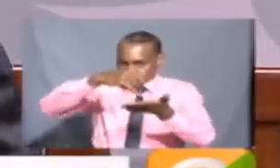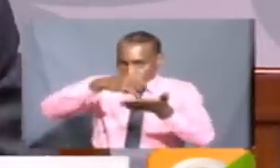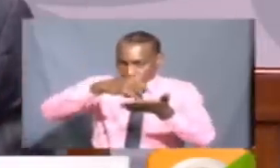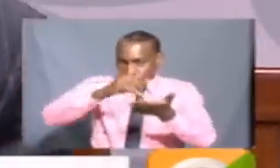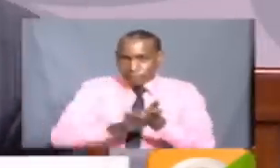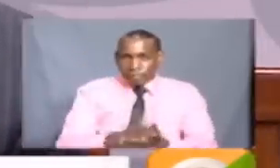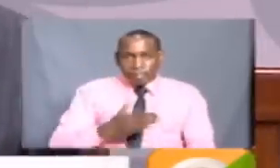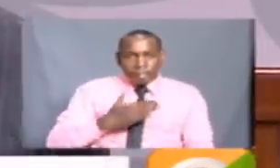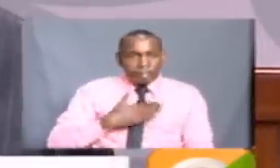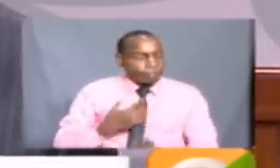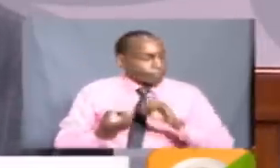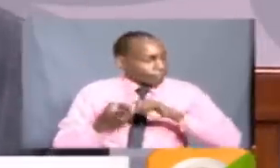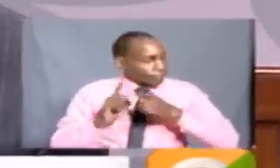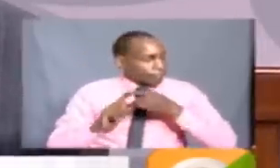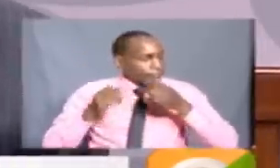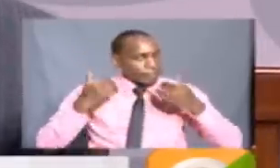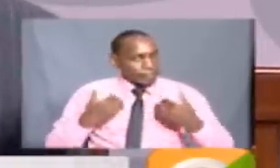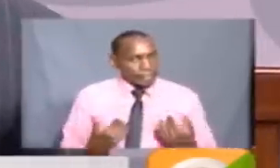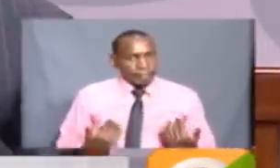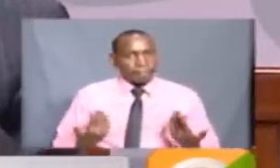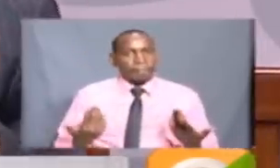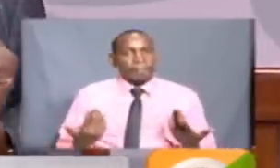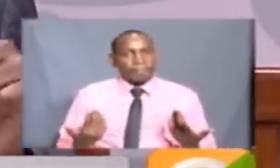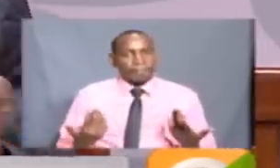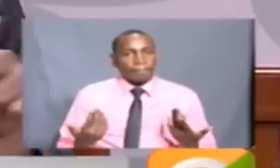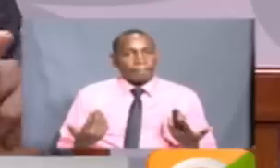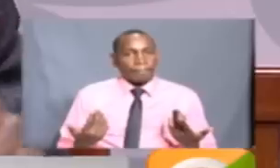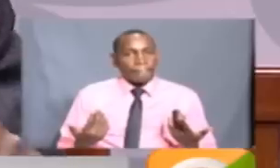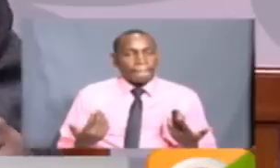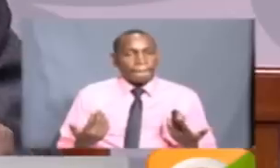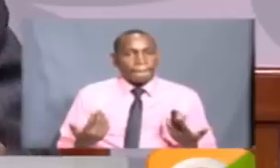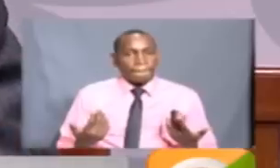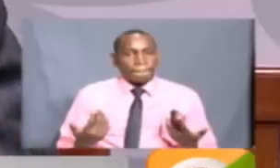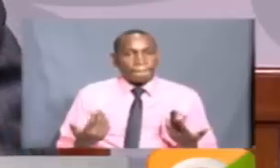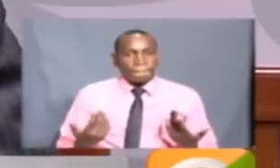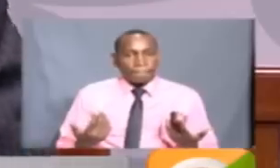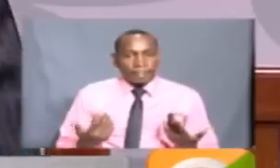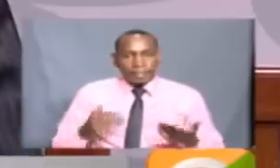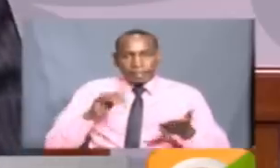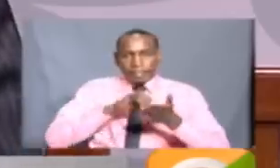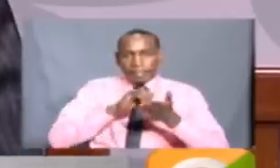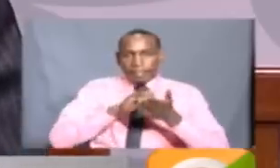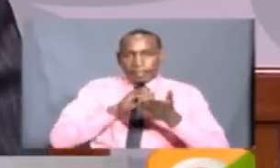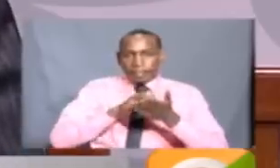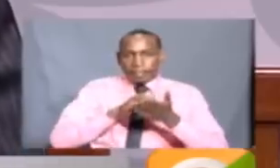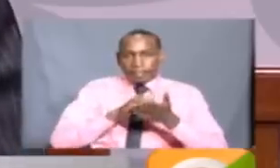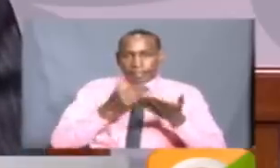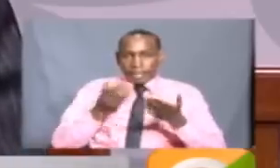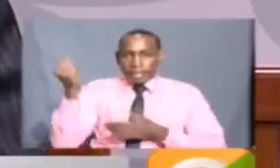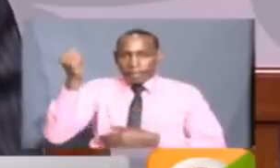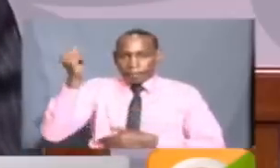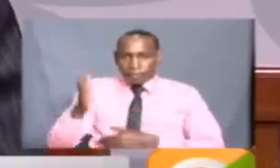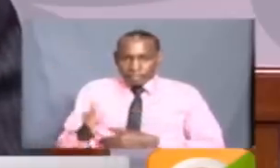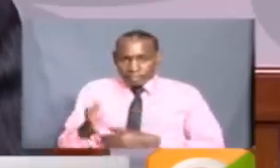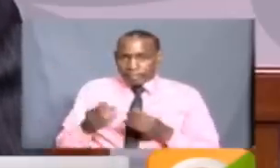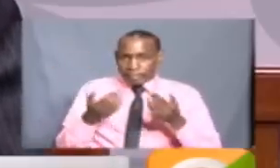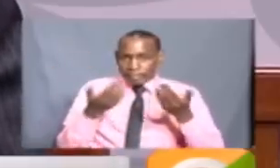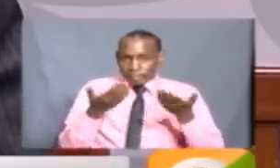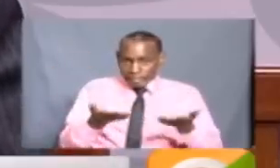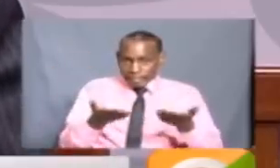I ask myself, is the subtext that the current crop of politicians